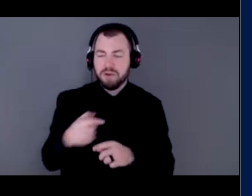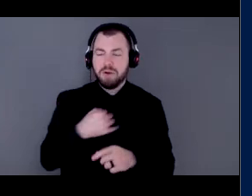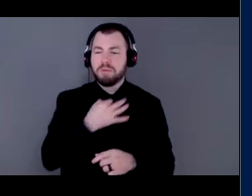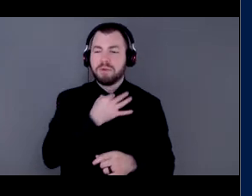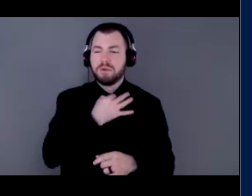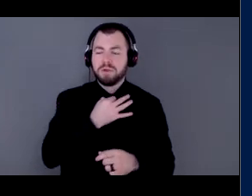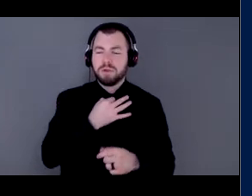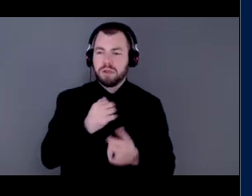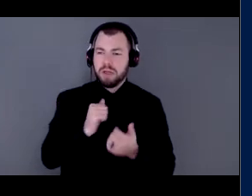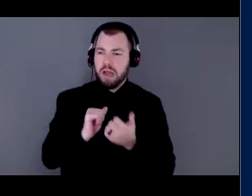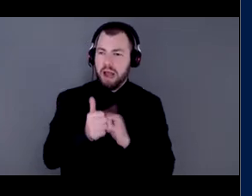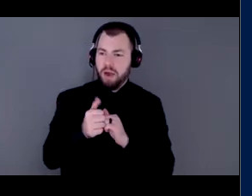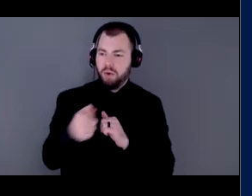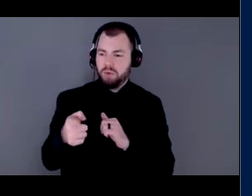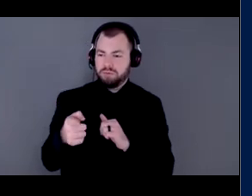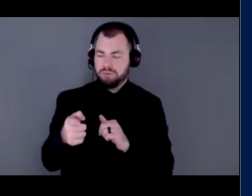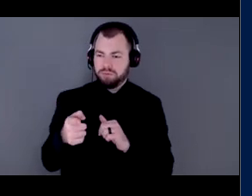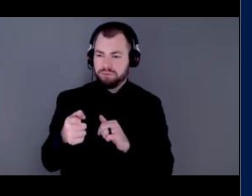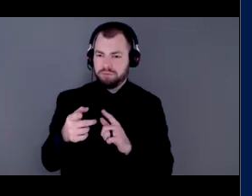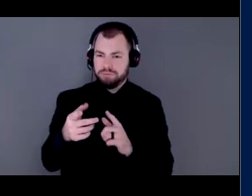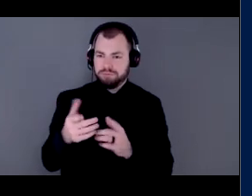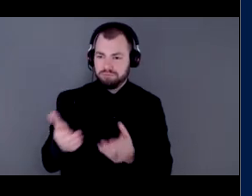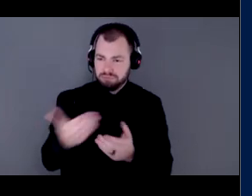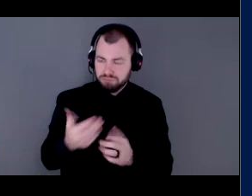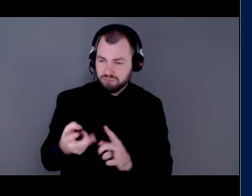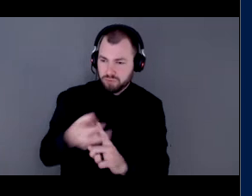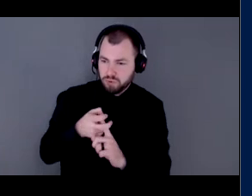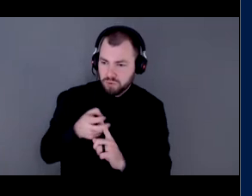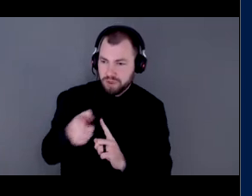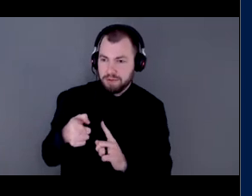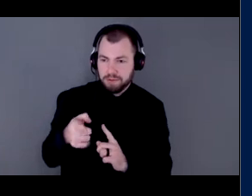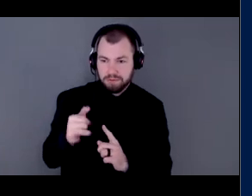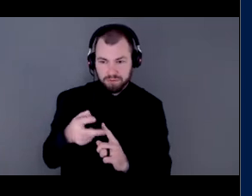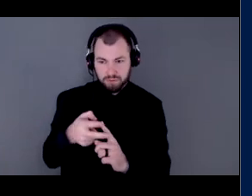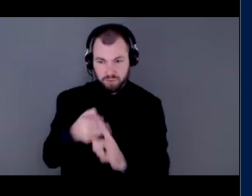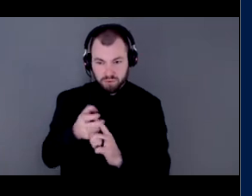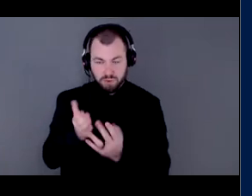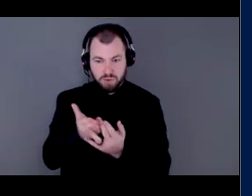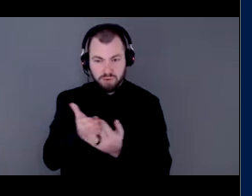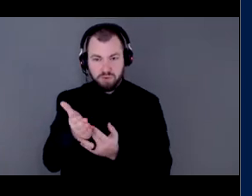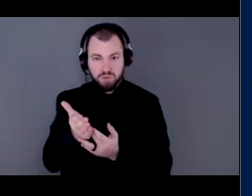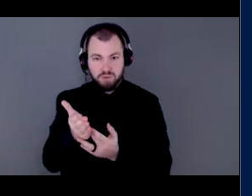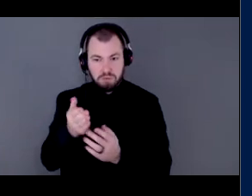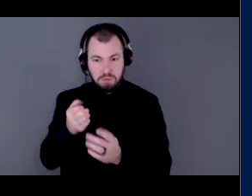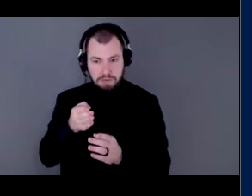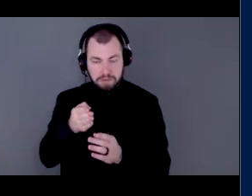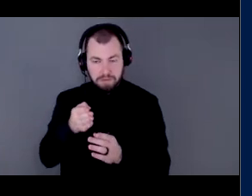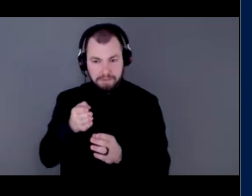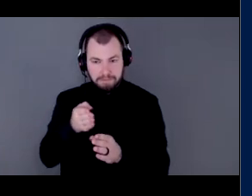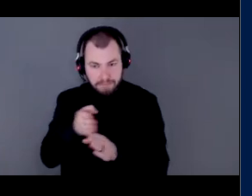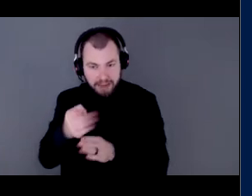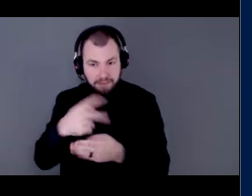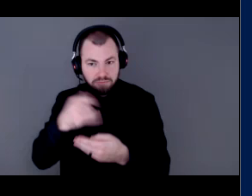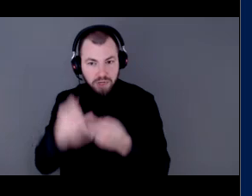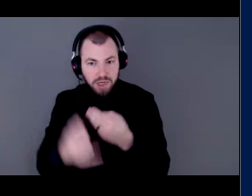went about recruiting them, whether they were recruited through the main project or whether the